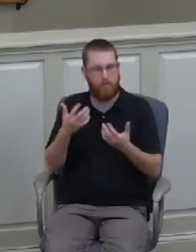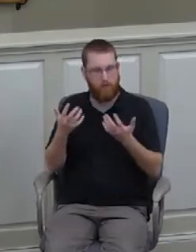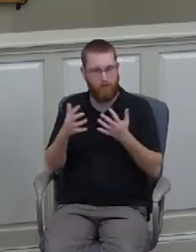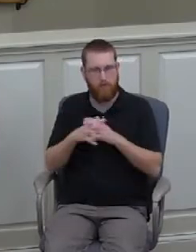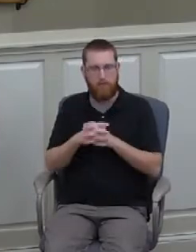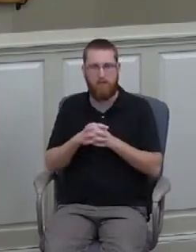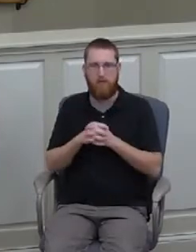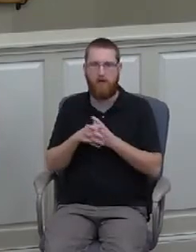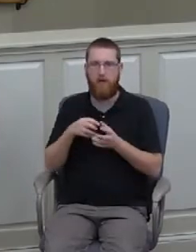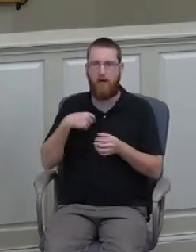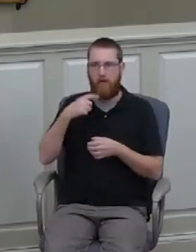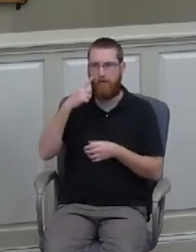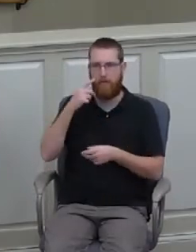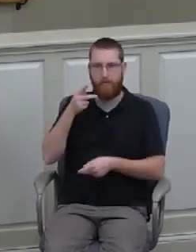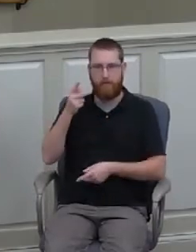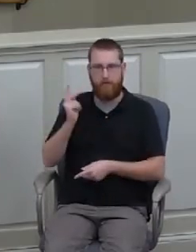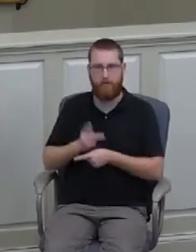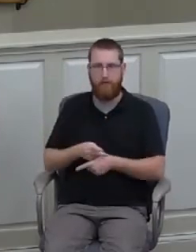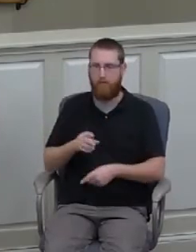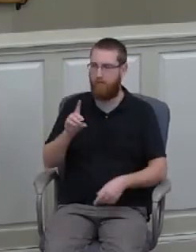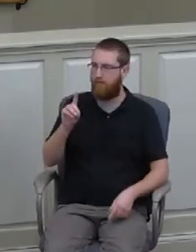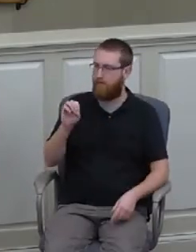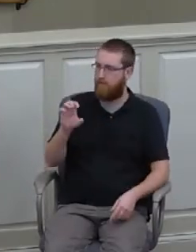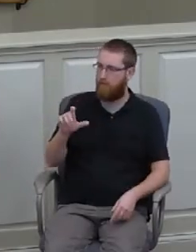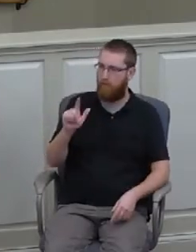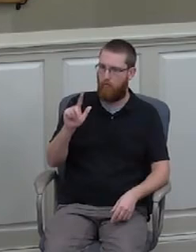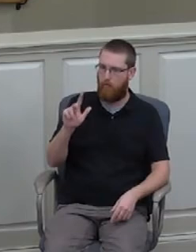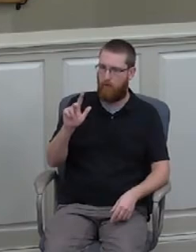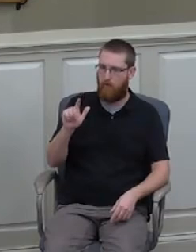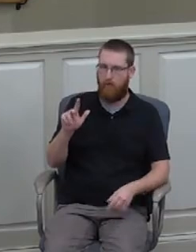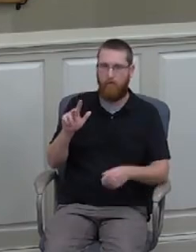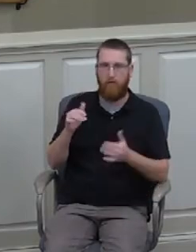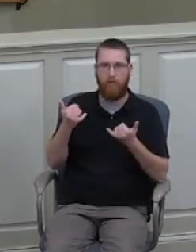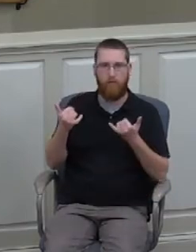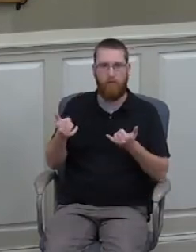we should keep the 23rd right now and see how it goes after the 5th and 6th.